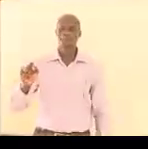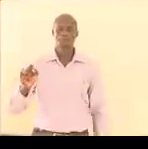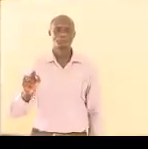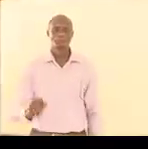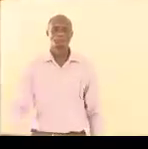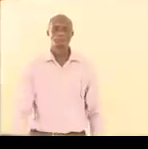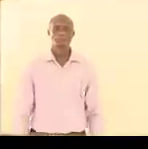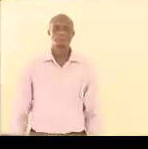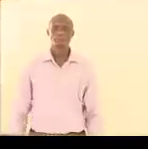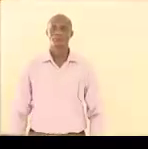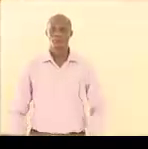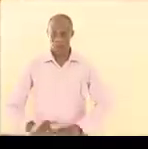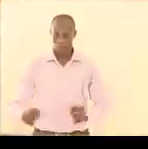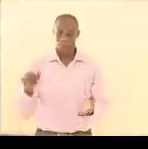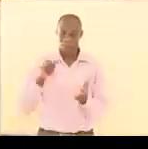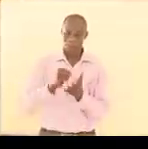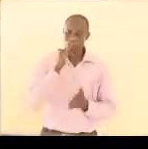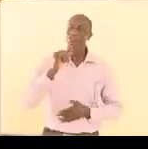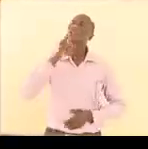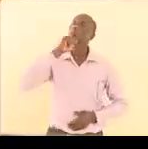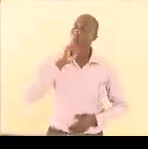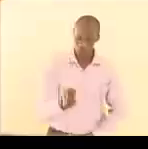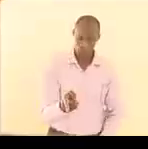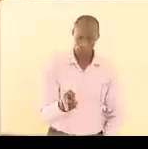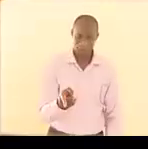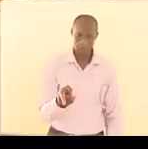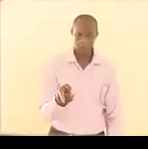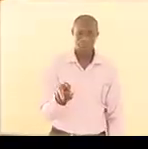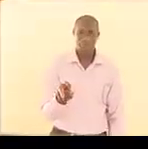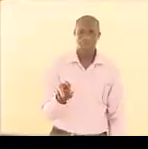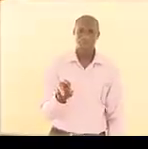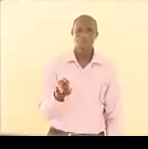it? But that is the truth, isn't it?